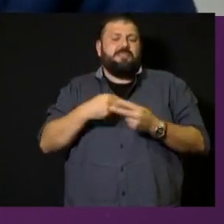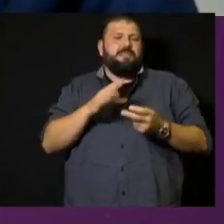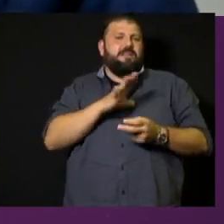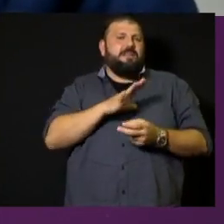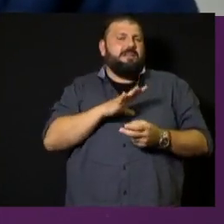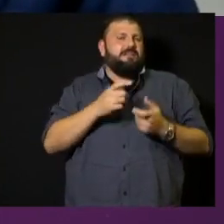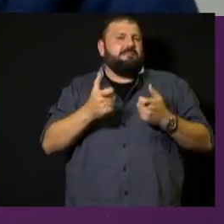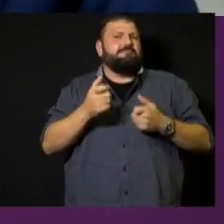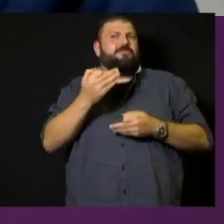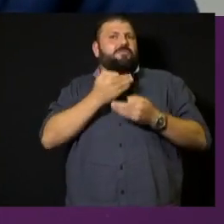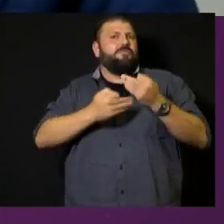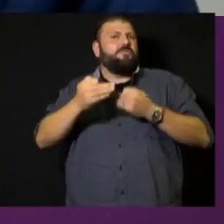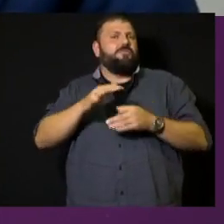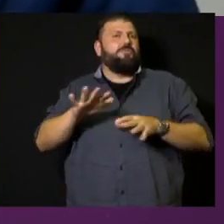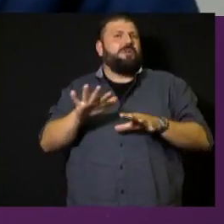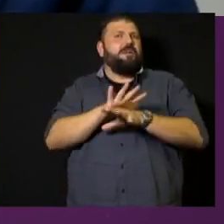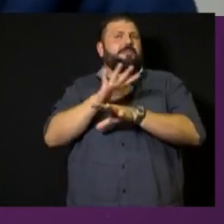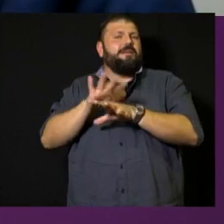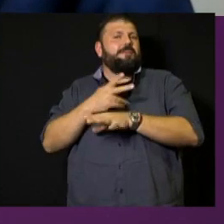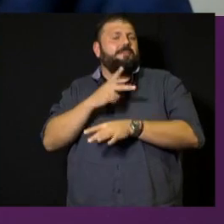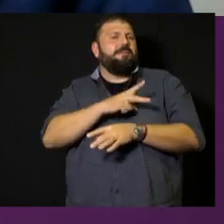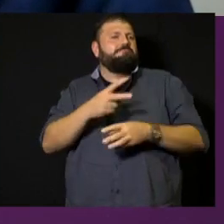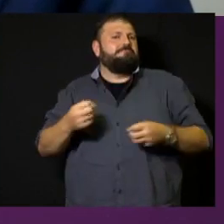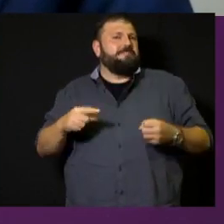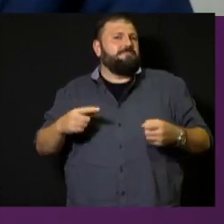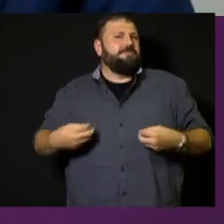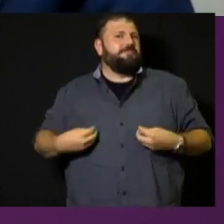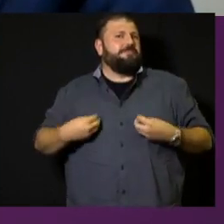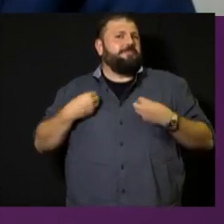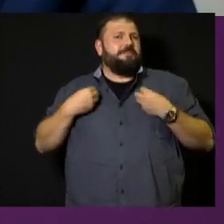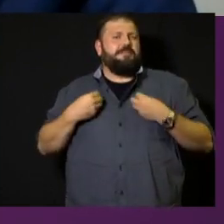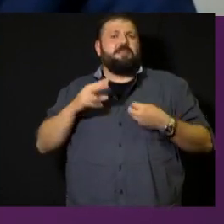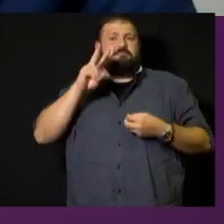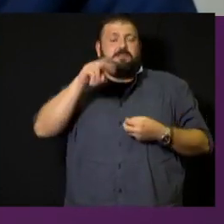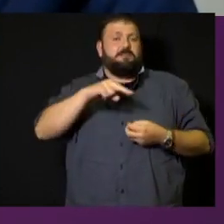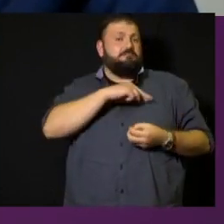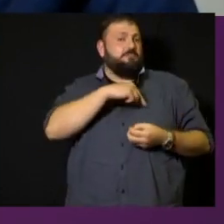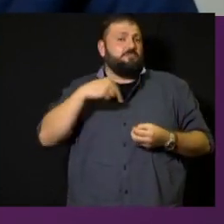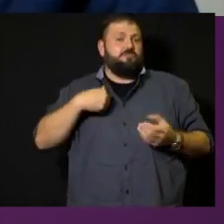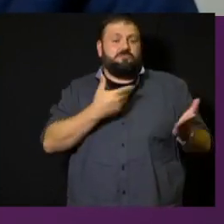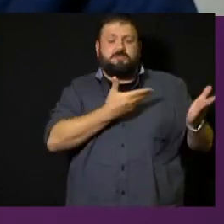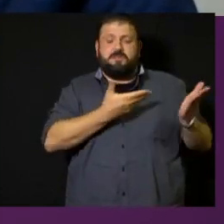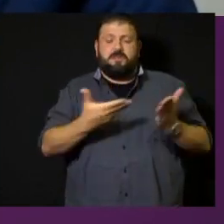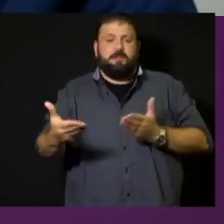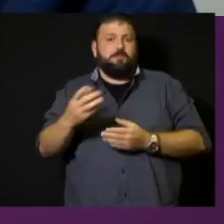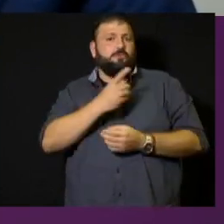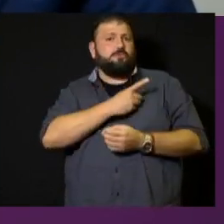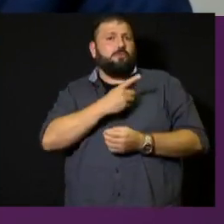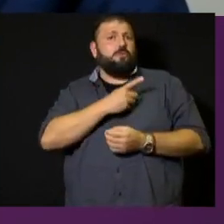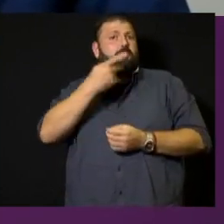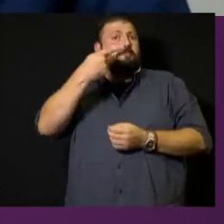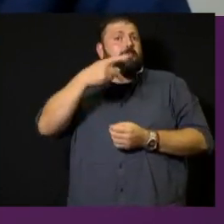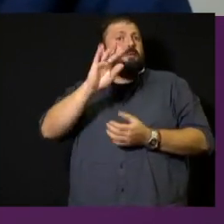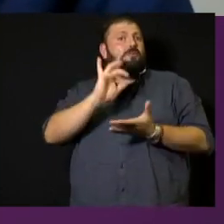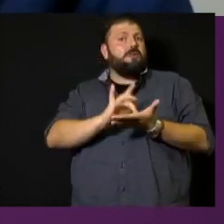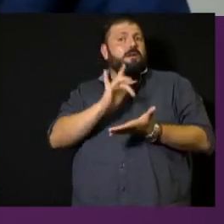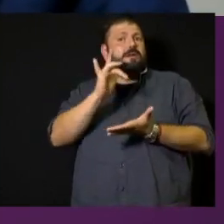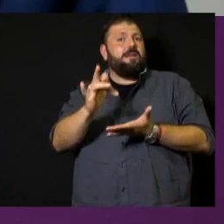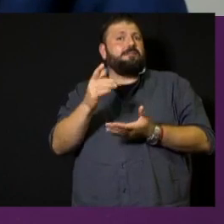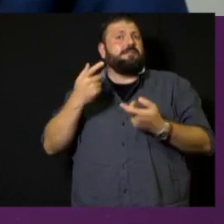with gratitude for many people who have been transformed. We came along, but thanks to the